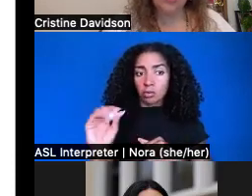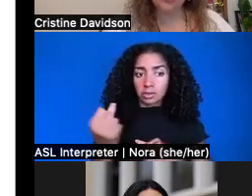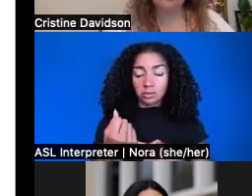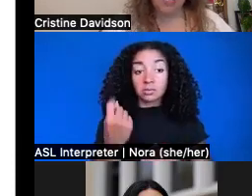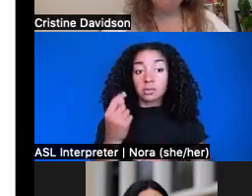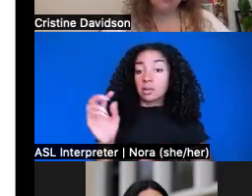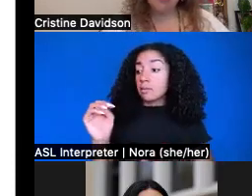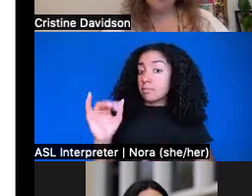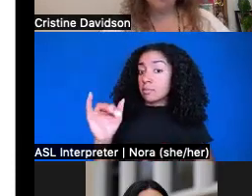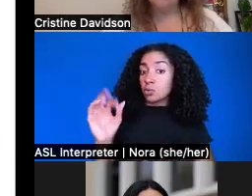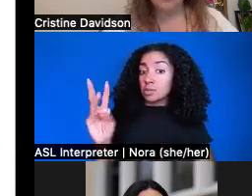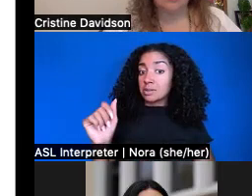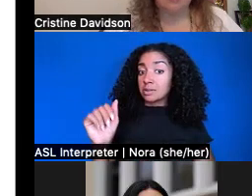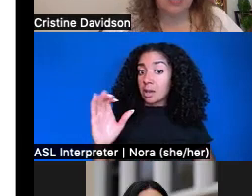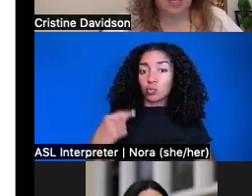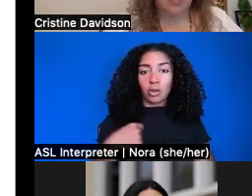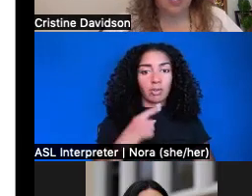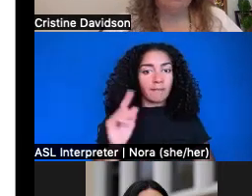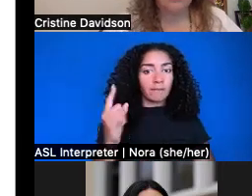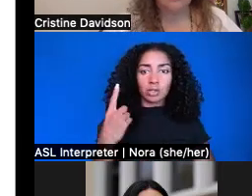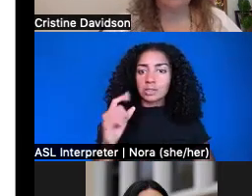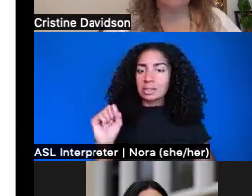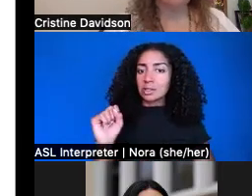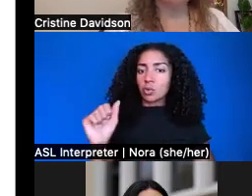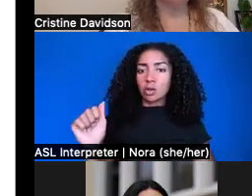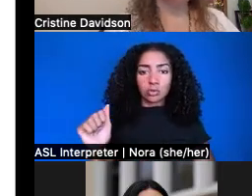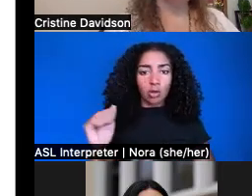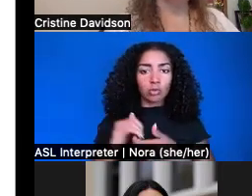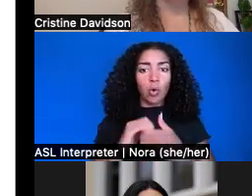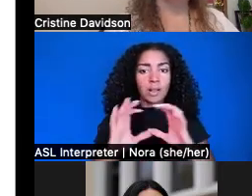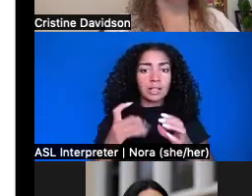specific coalition ever. That is something I have deep,